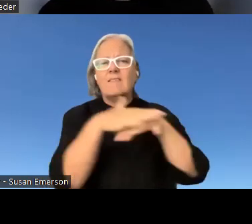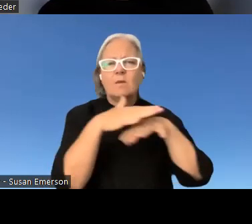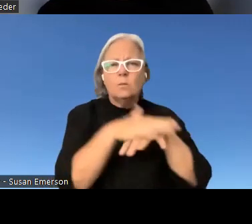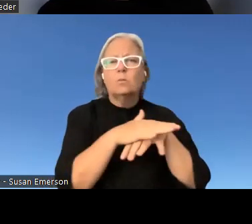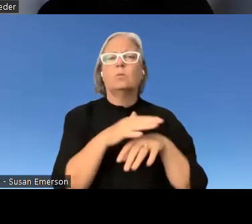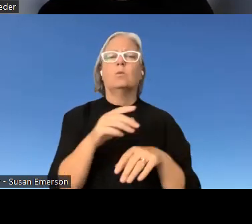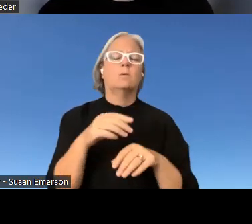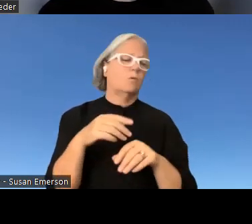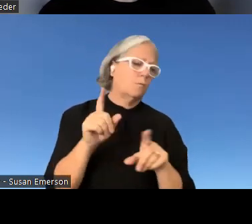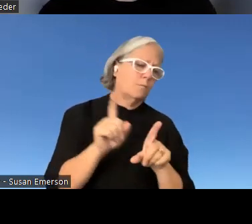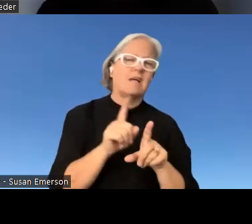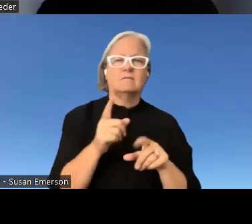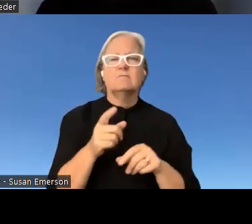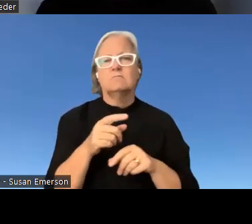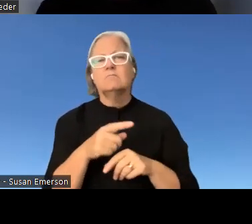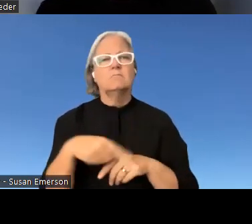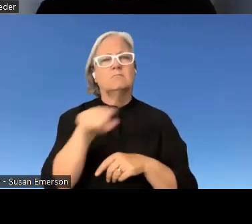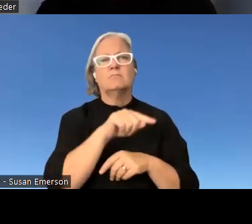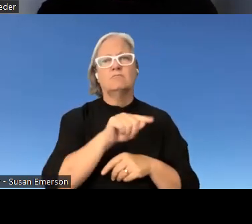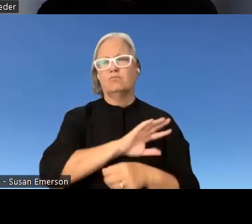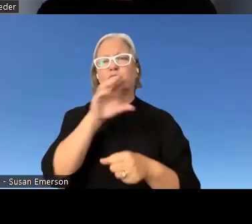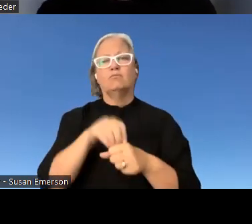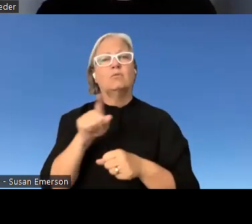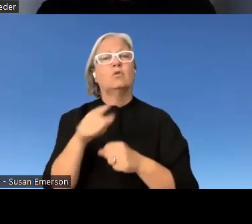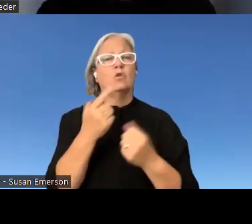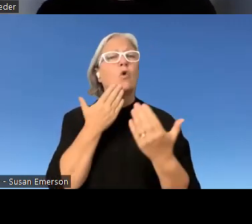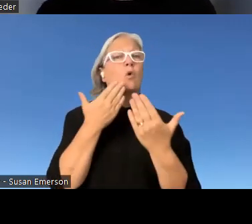to present at the Zero Project conference. The next will be